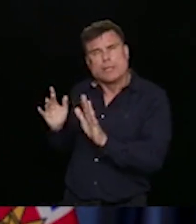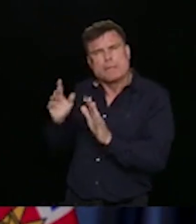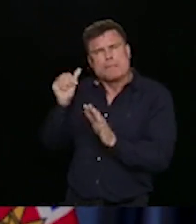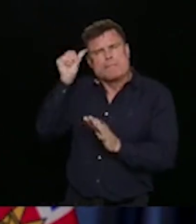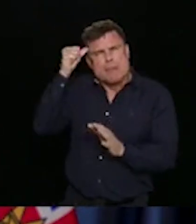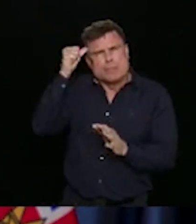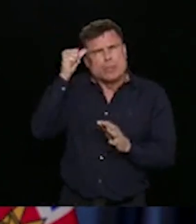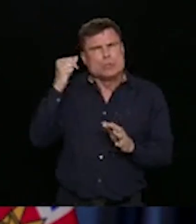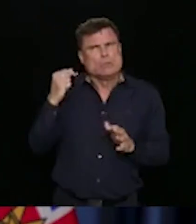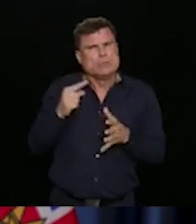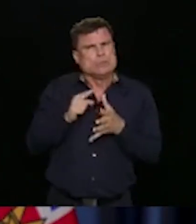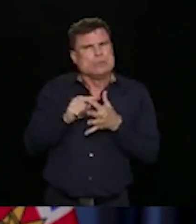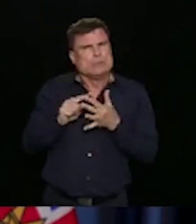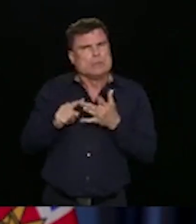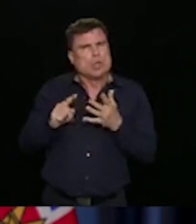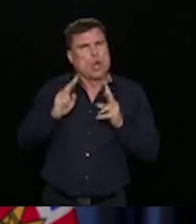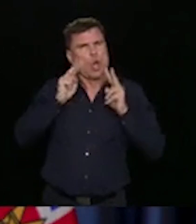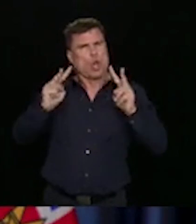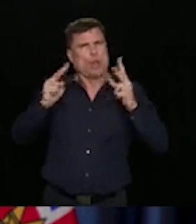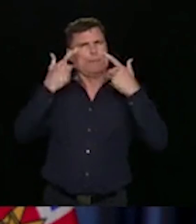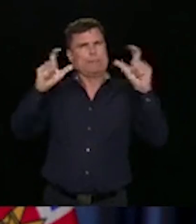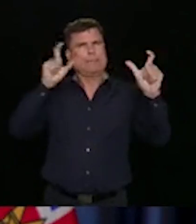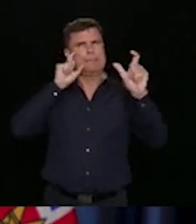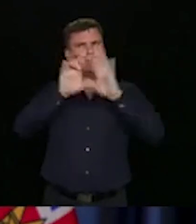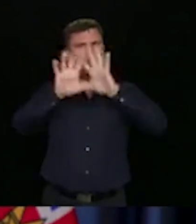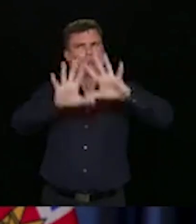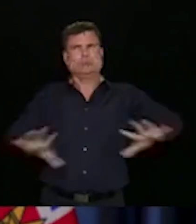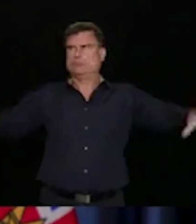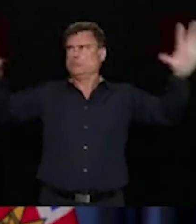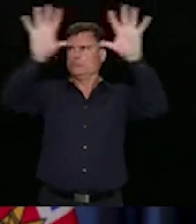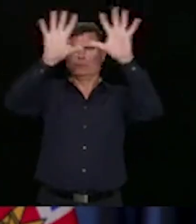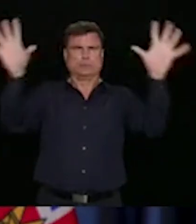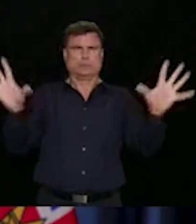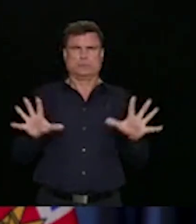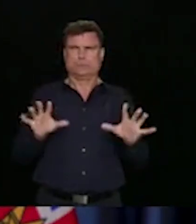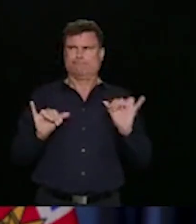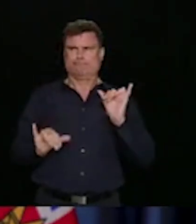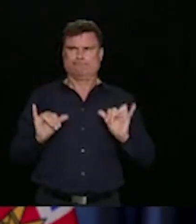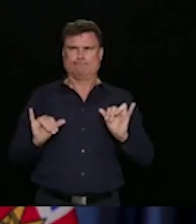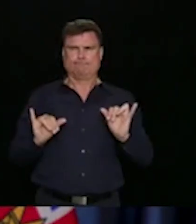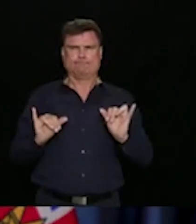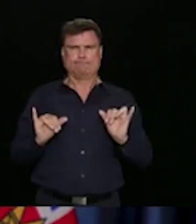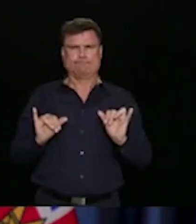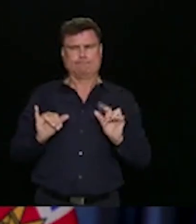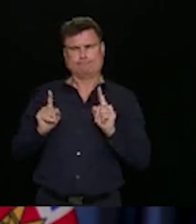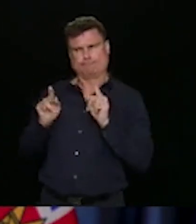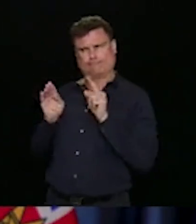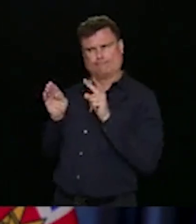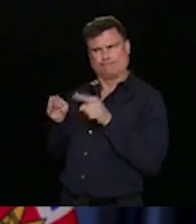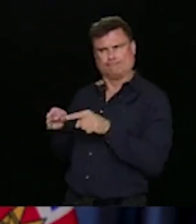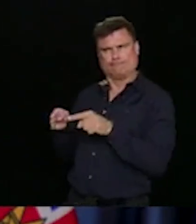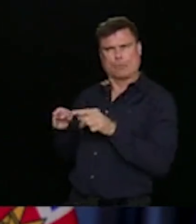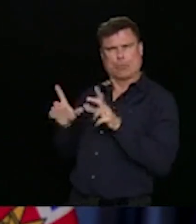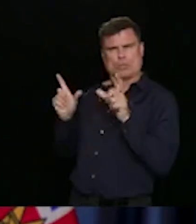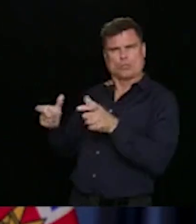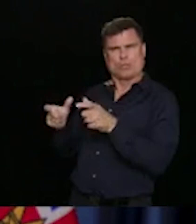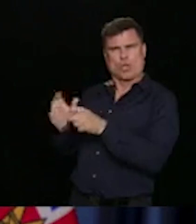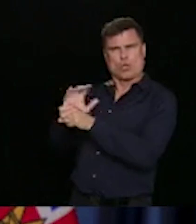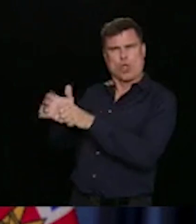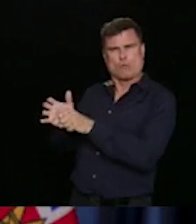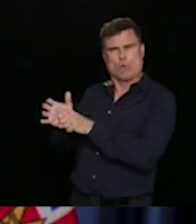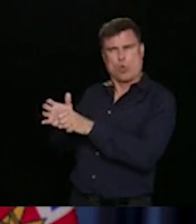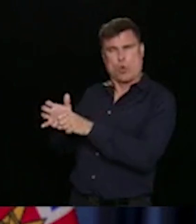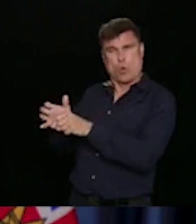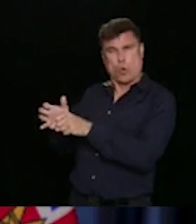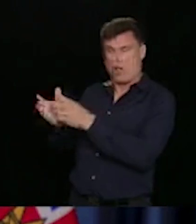to recommit ourselves to this, because the virus isn't going away. It doesn't argue with us. It does what it does. And we have to respond to